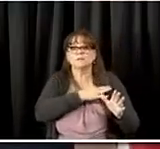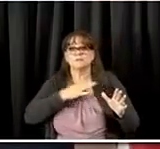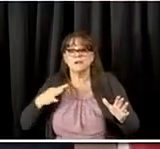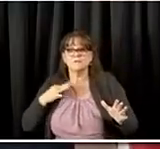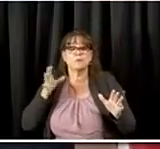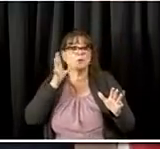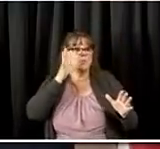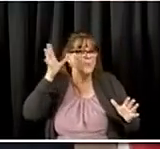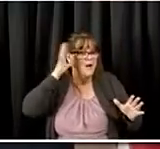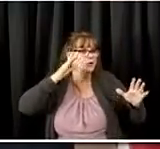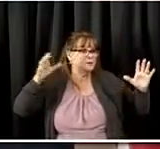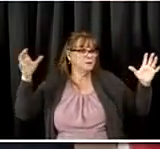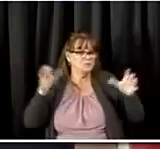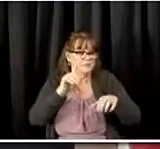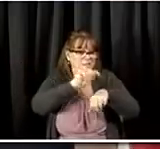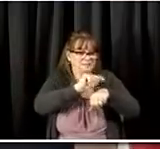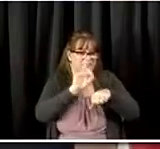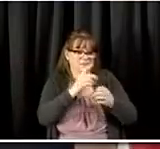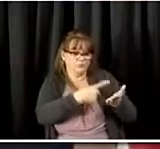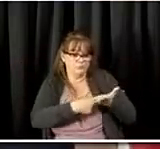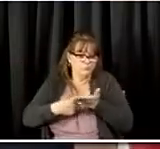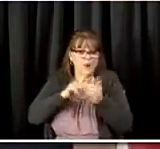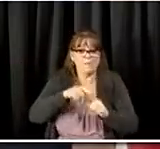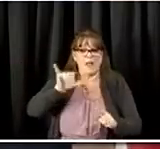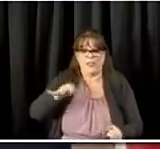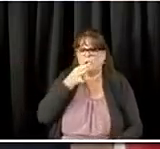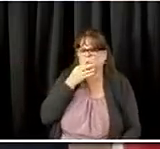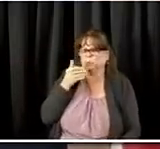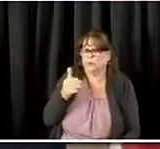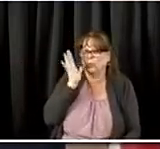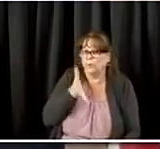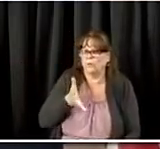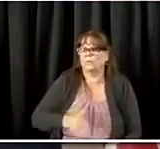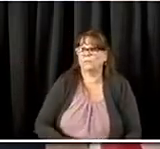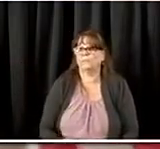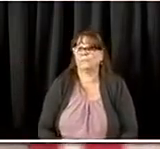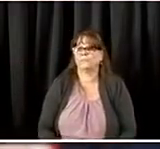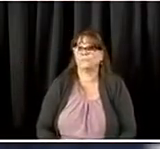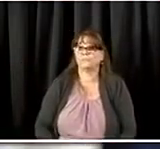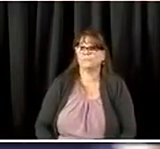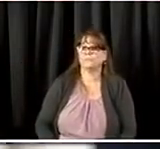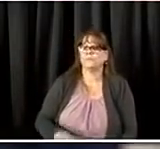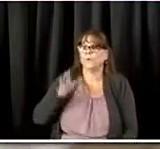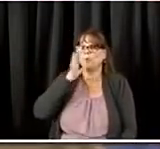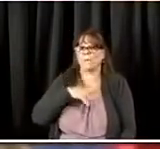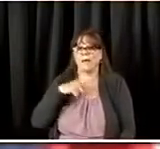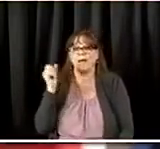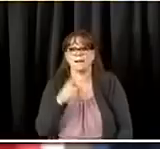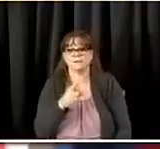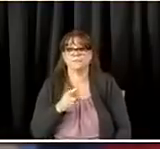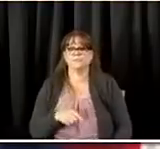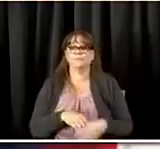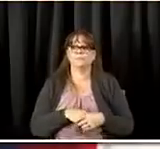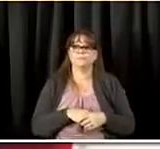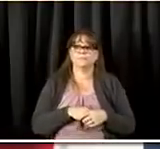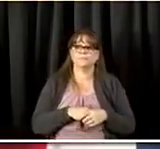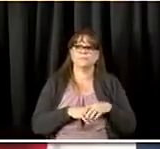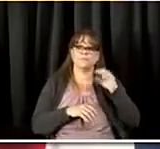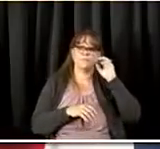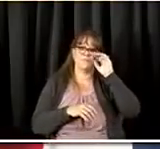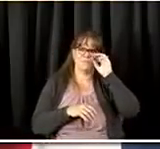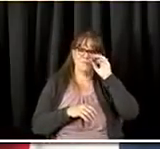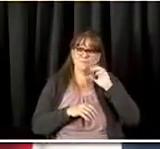Hi, Dr. Herlihy. Mo Clark here with Colorado Newsline. I have a two-part question. First, with the state's